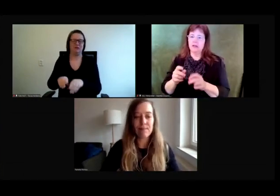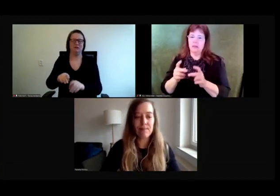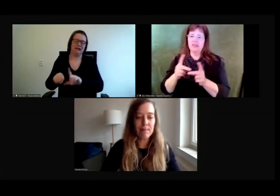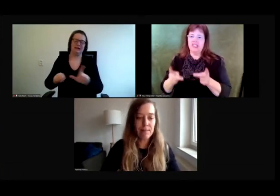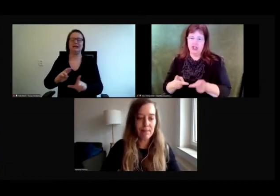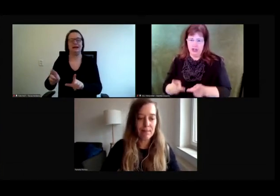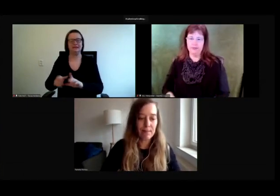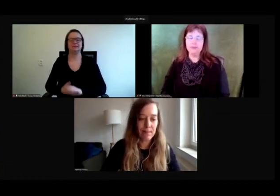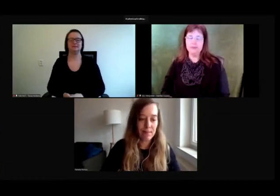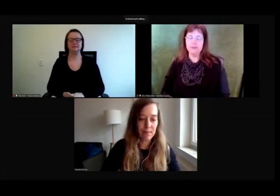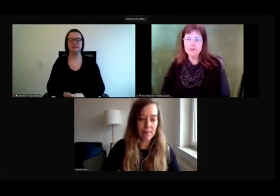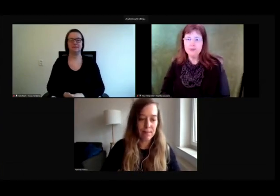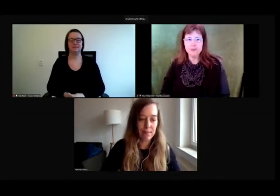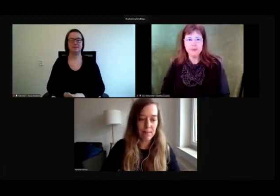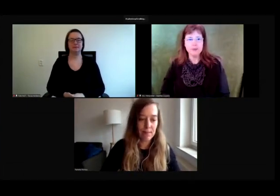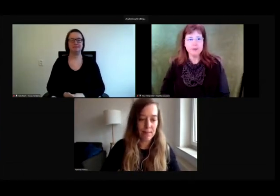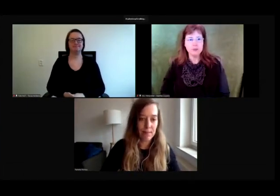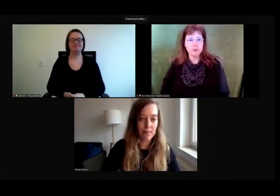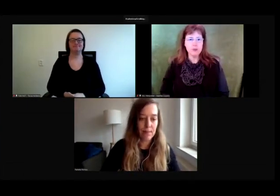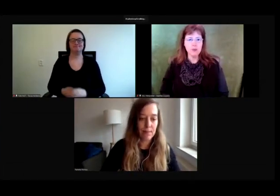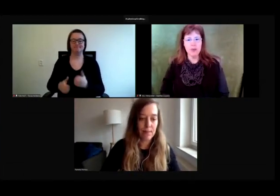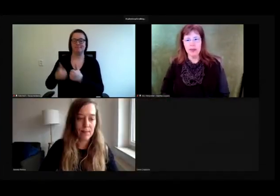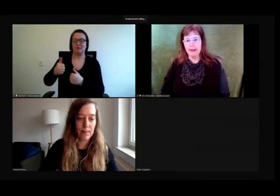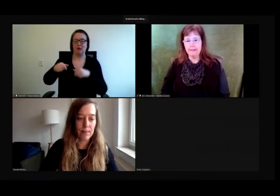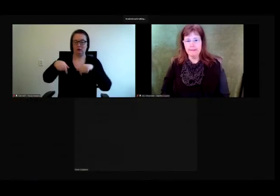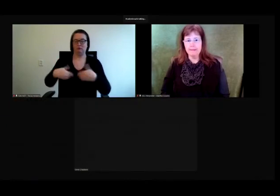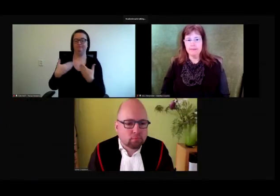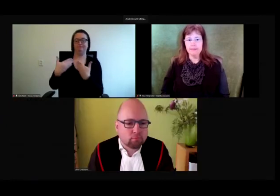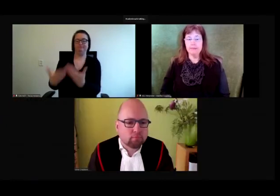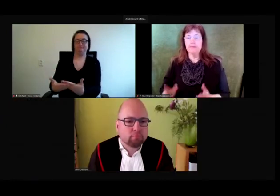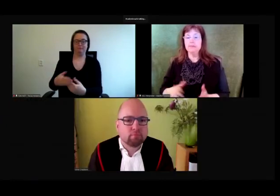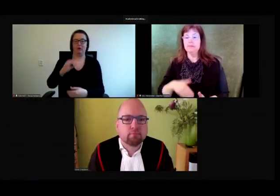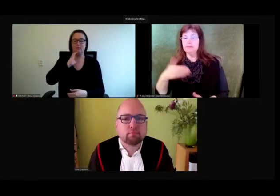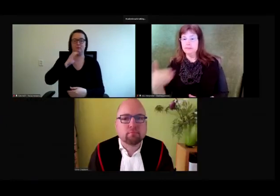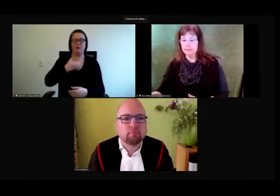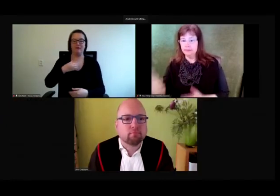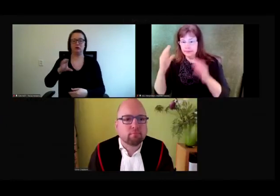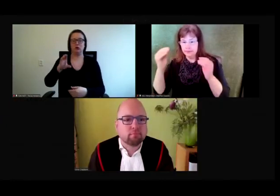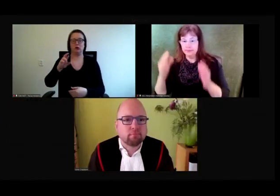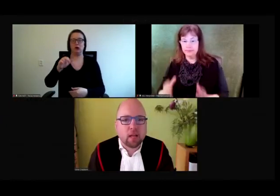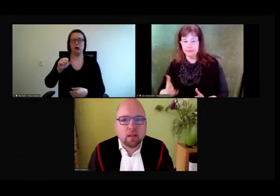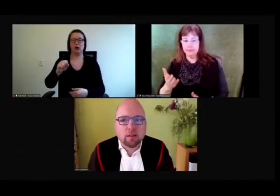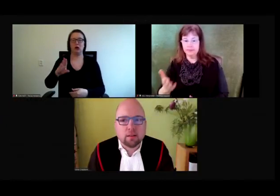you. I now give the floor to Professor Krasborn.